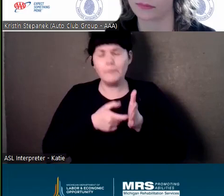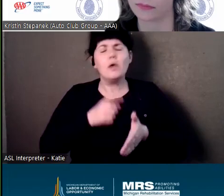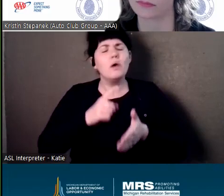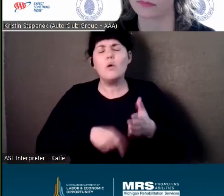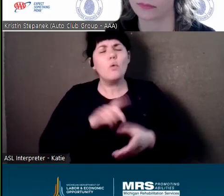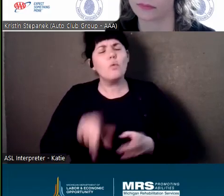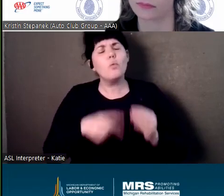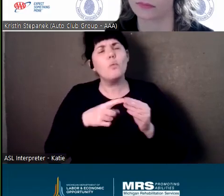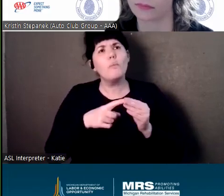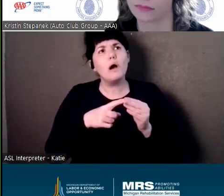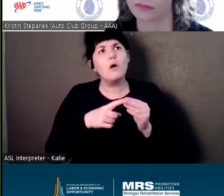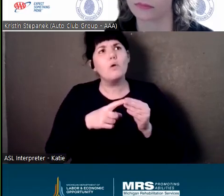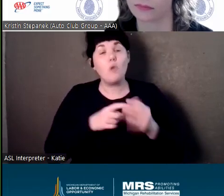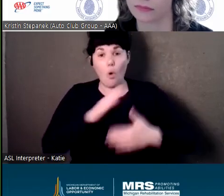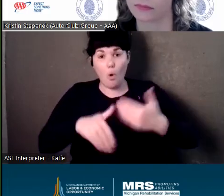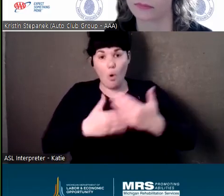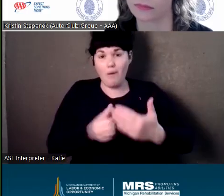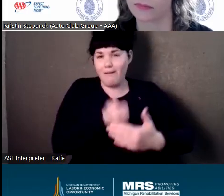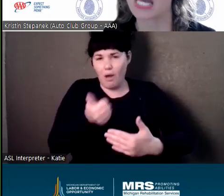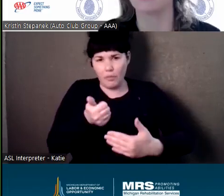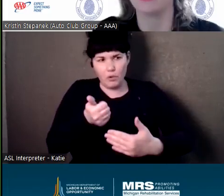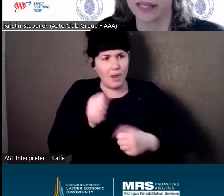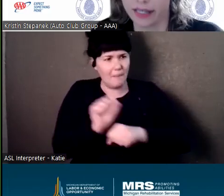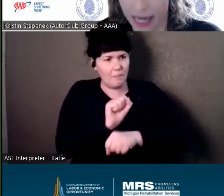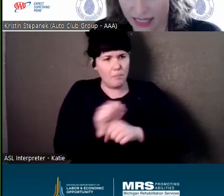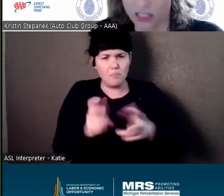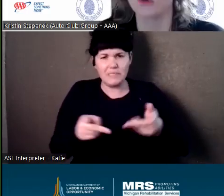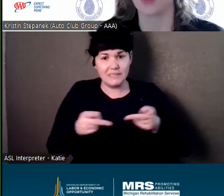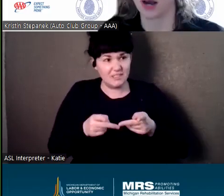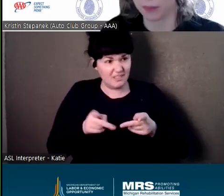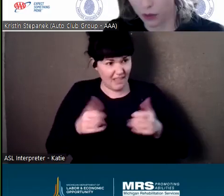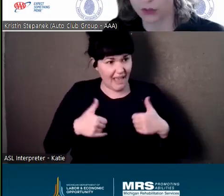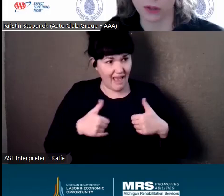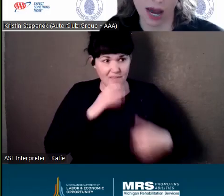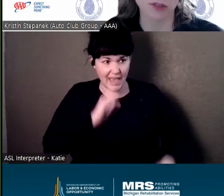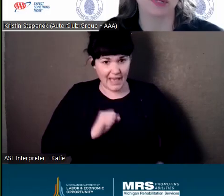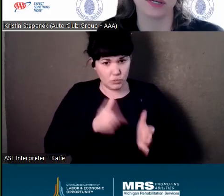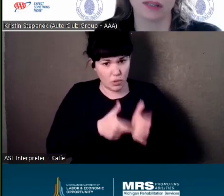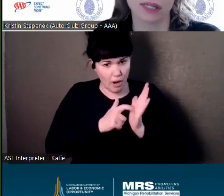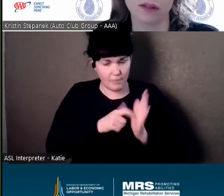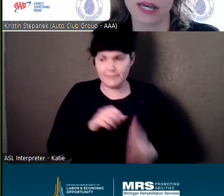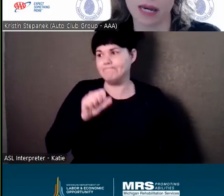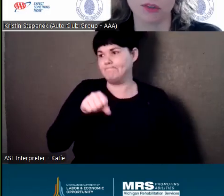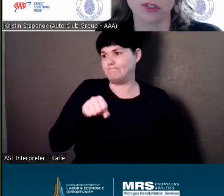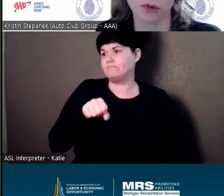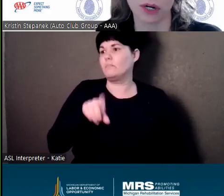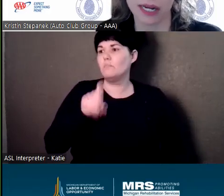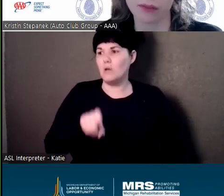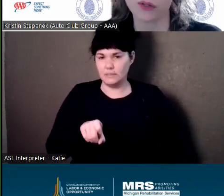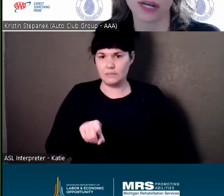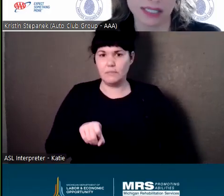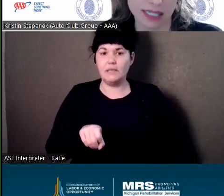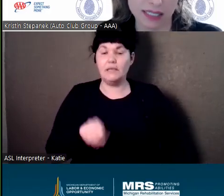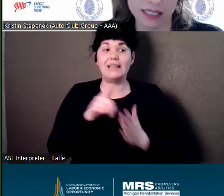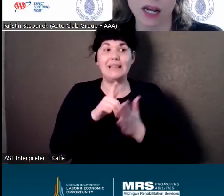for all positions of employment? Yes, you have to be legally able to work in